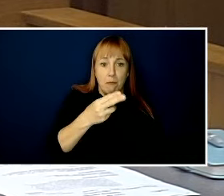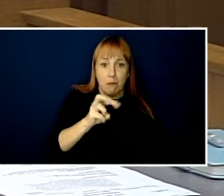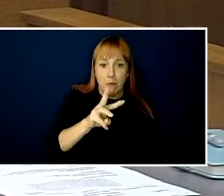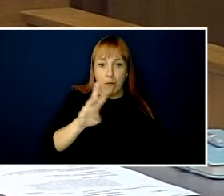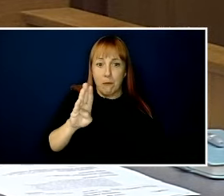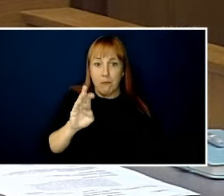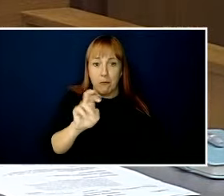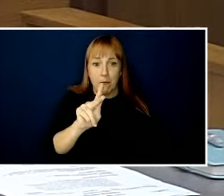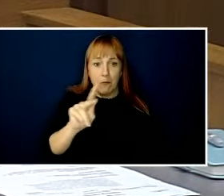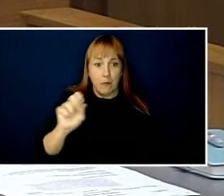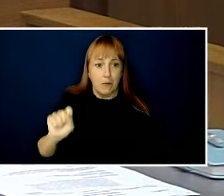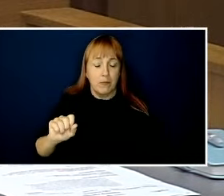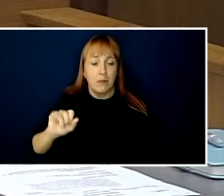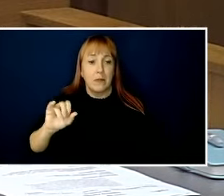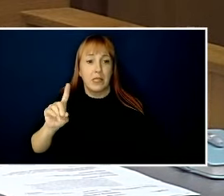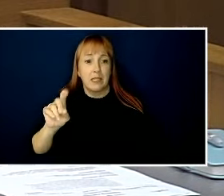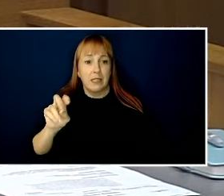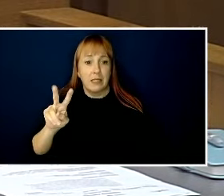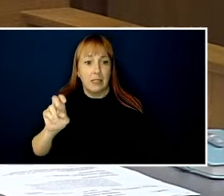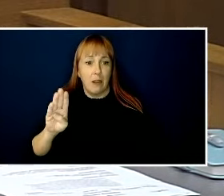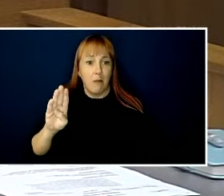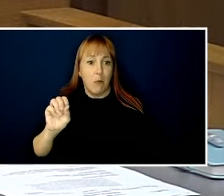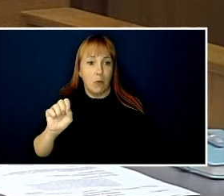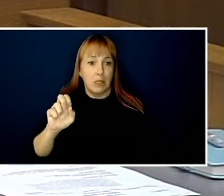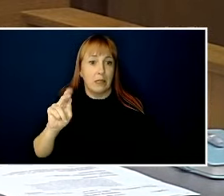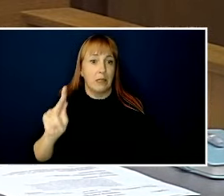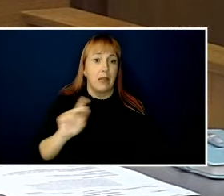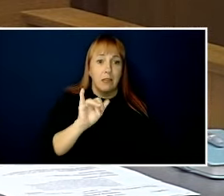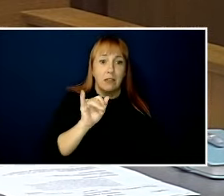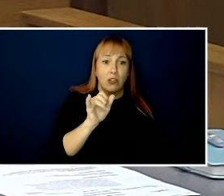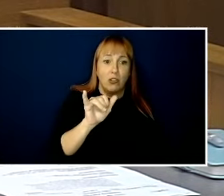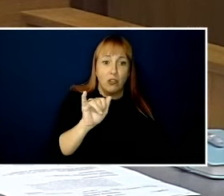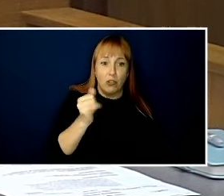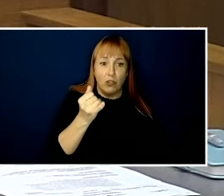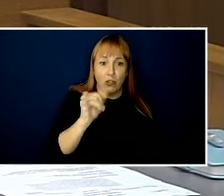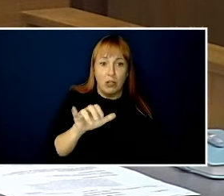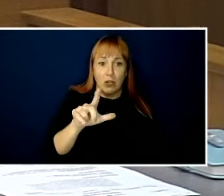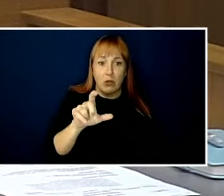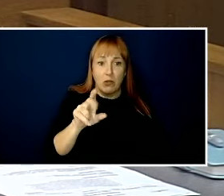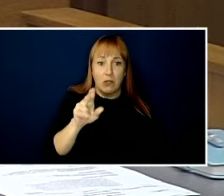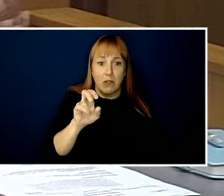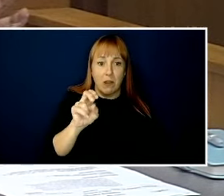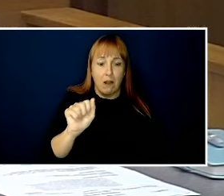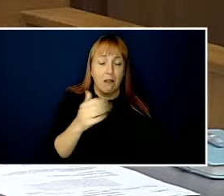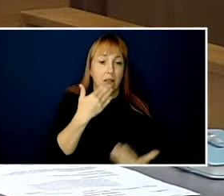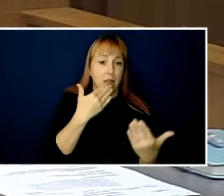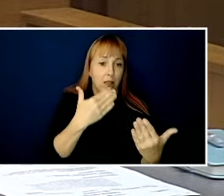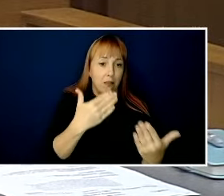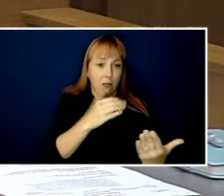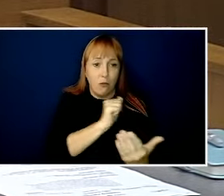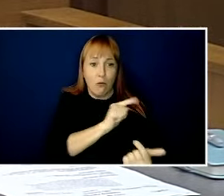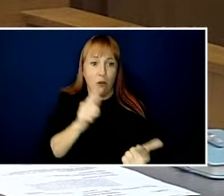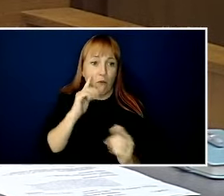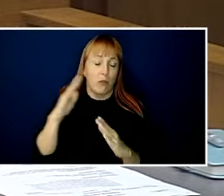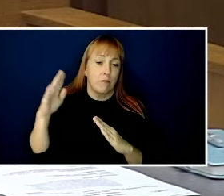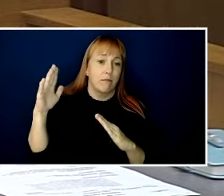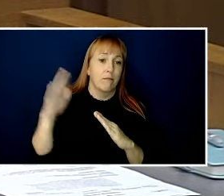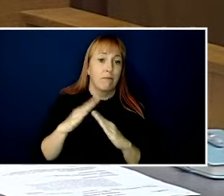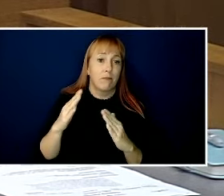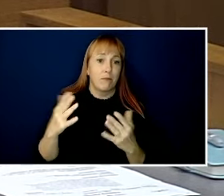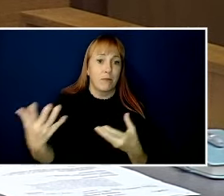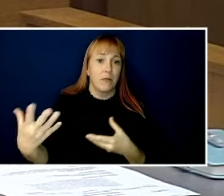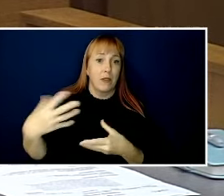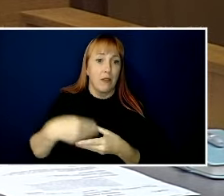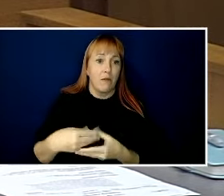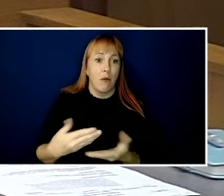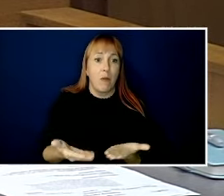Thank you for your outstanding contributions. So may I request the city staff to stand up,